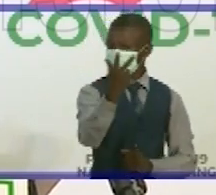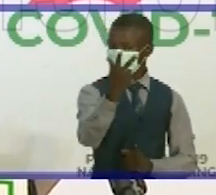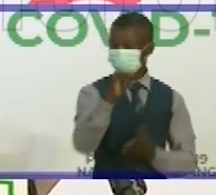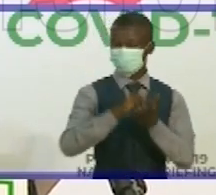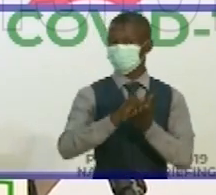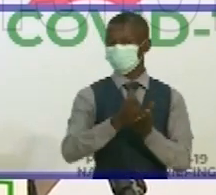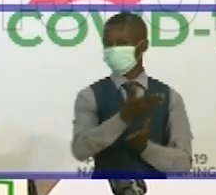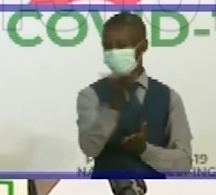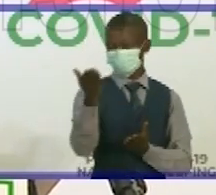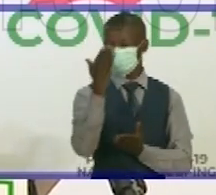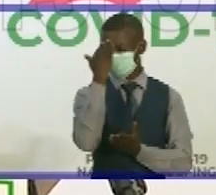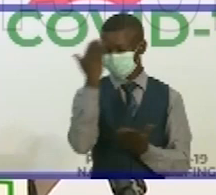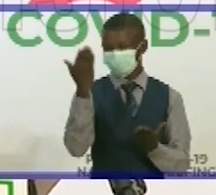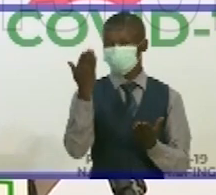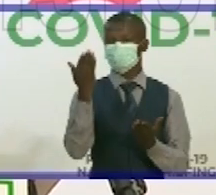the